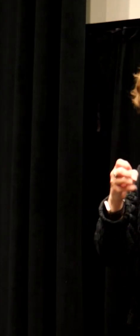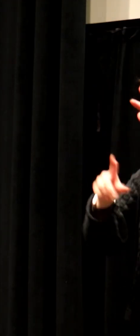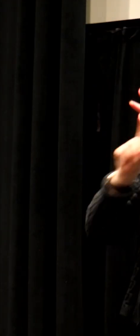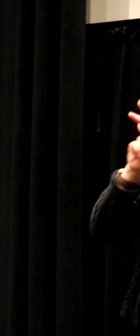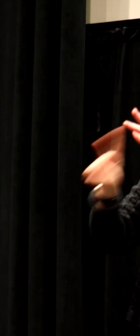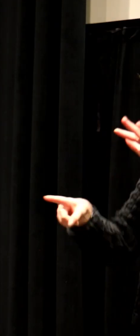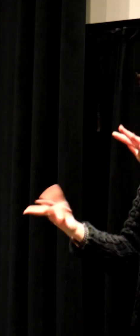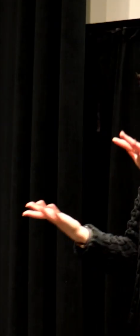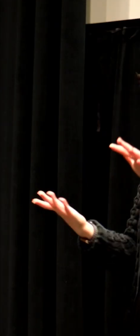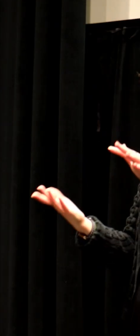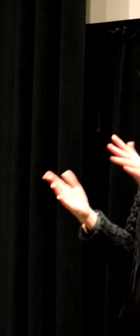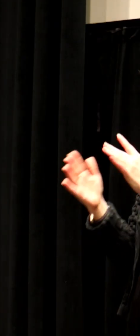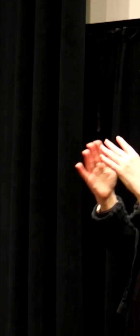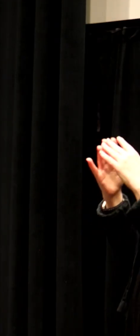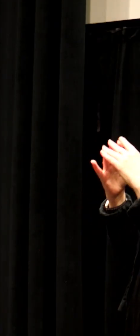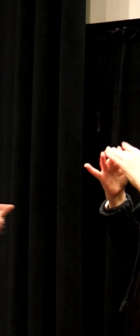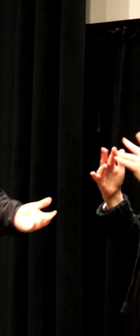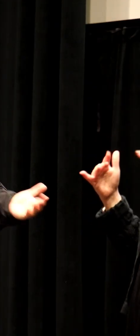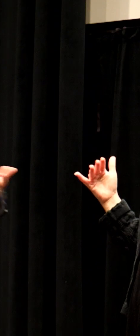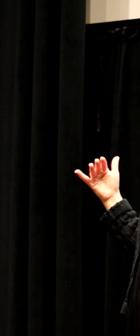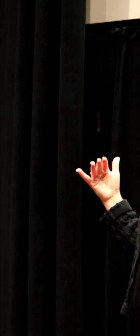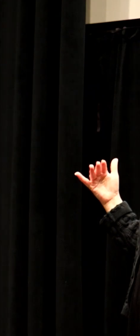because we don't know everything, and